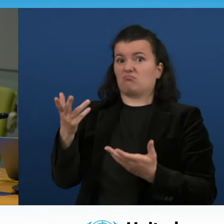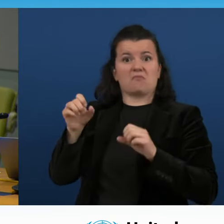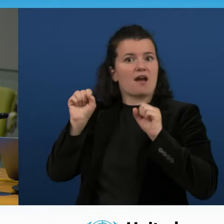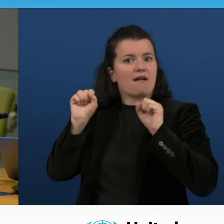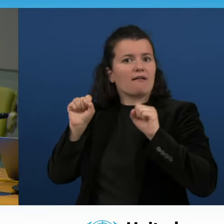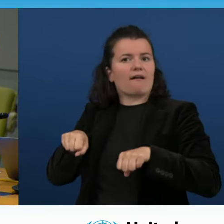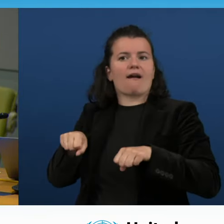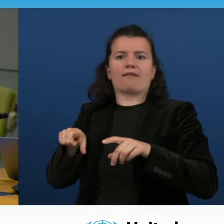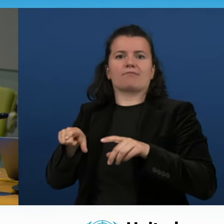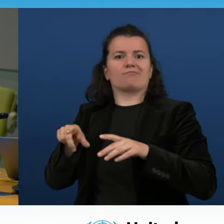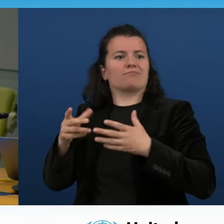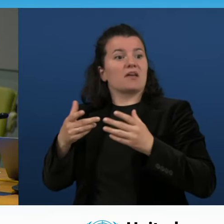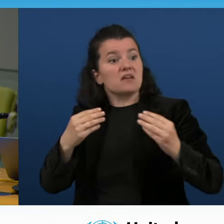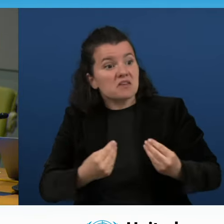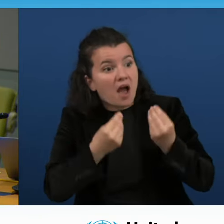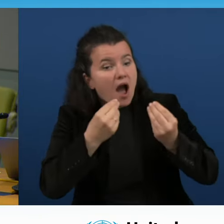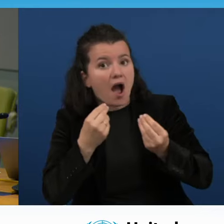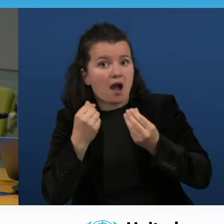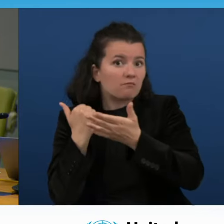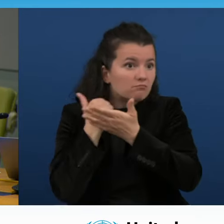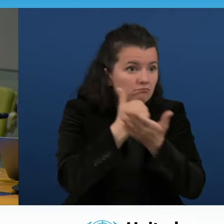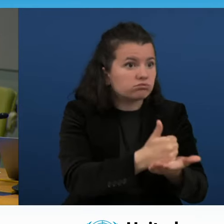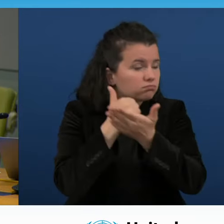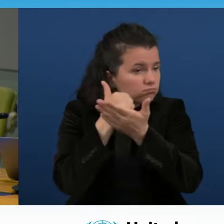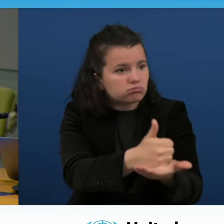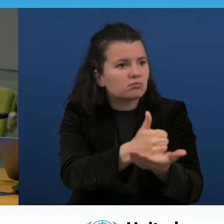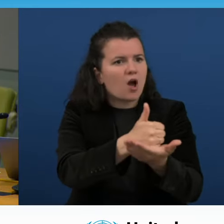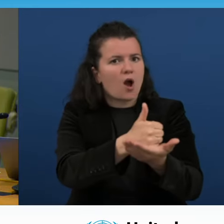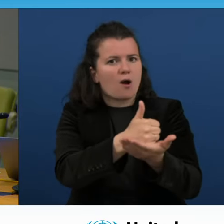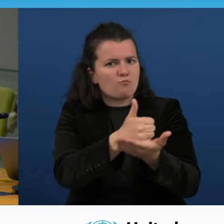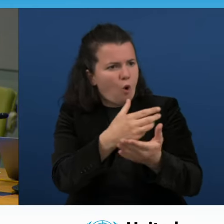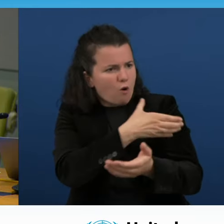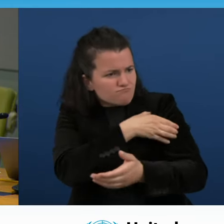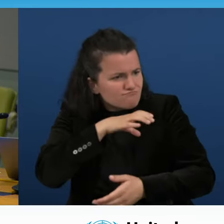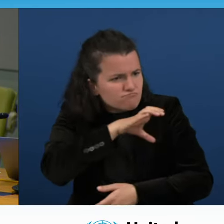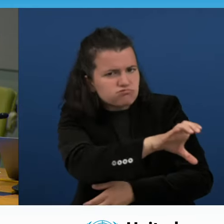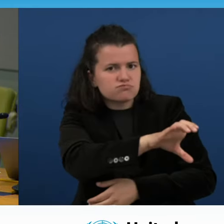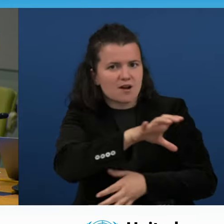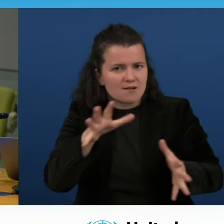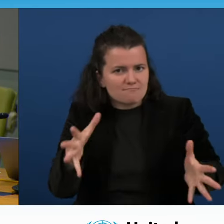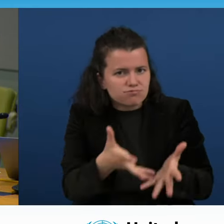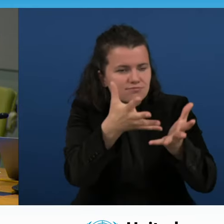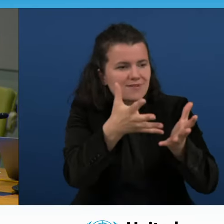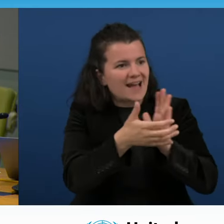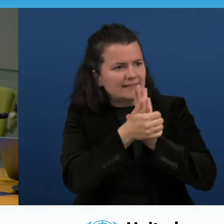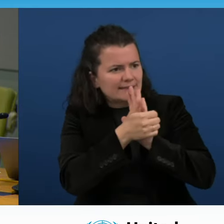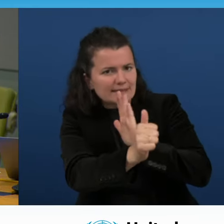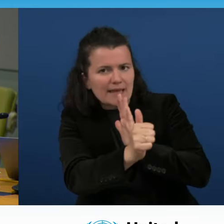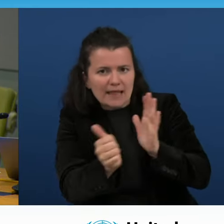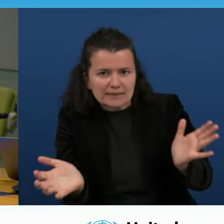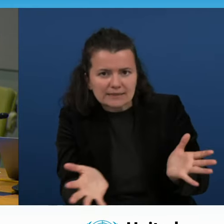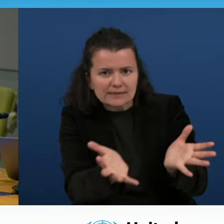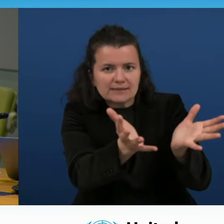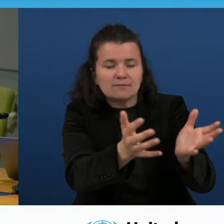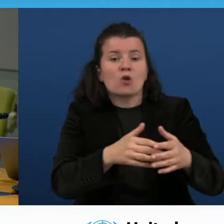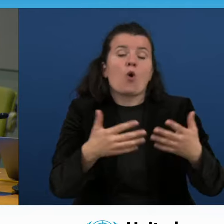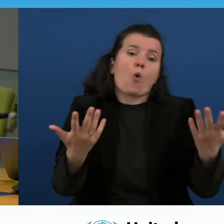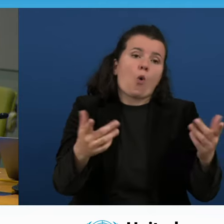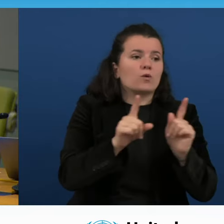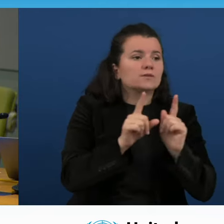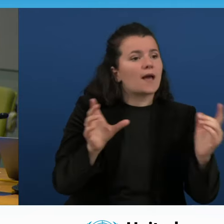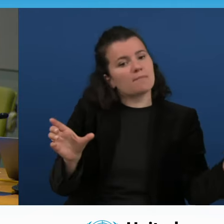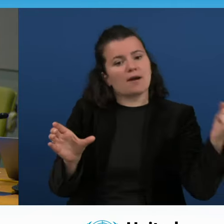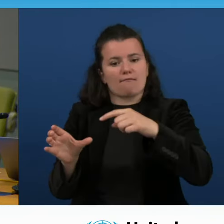young people, giving them the necessary skills that they need, and obviously providing a platform for engagement, obviously,